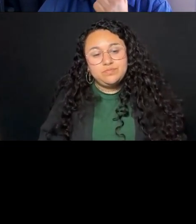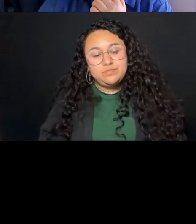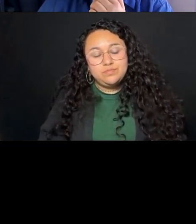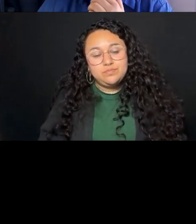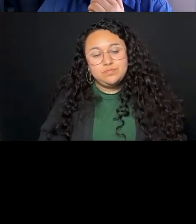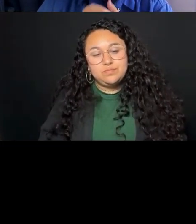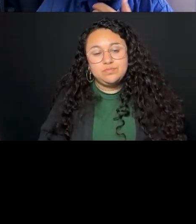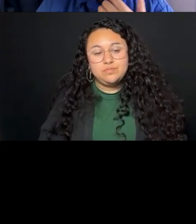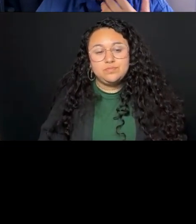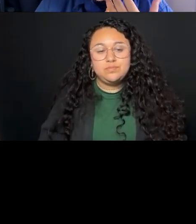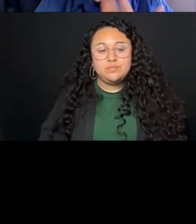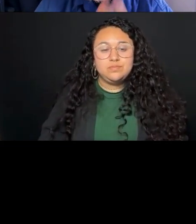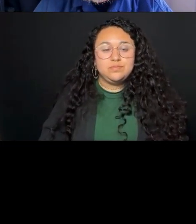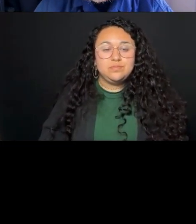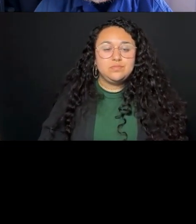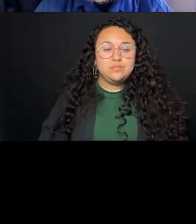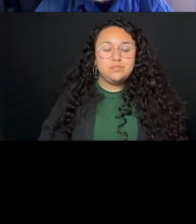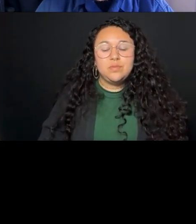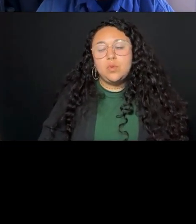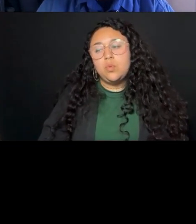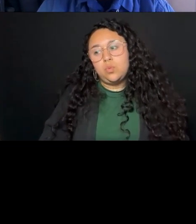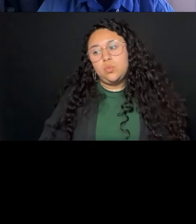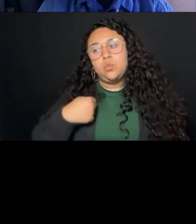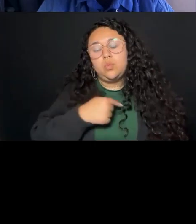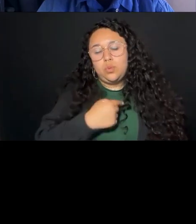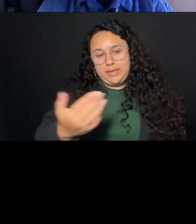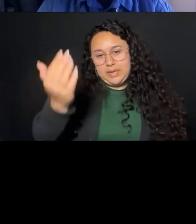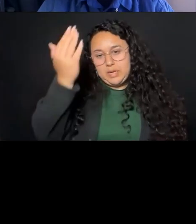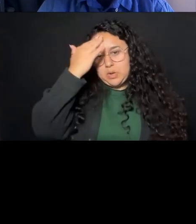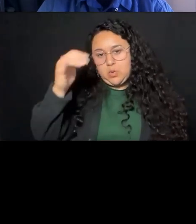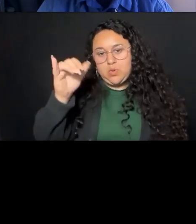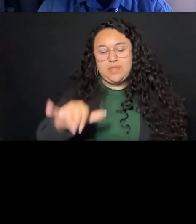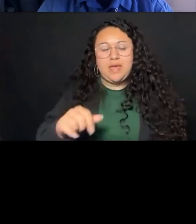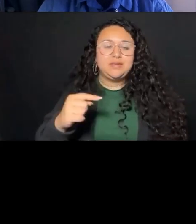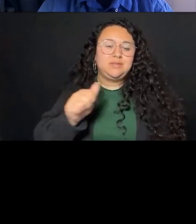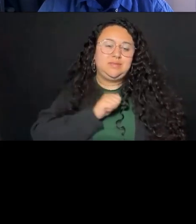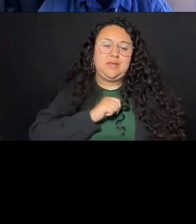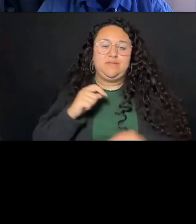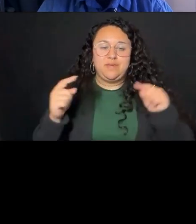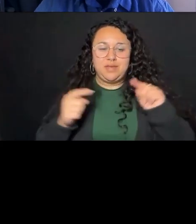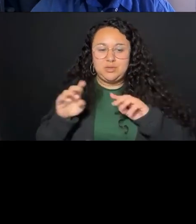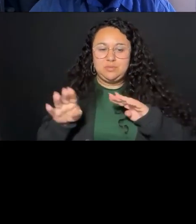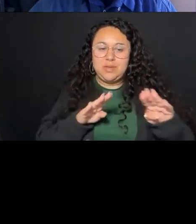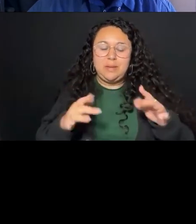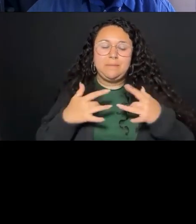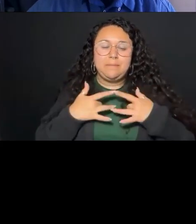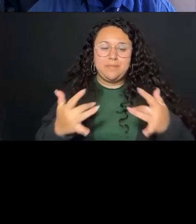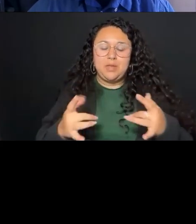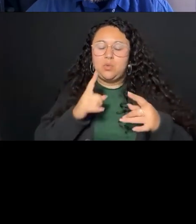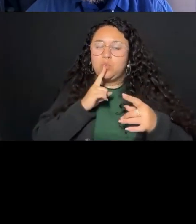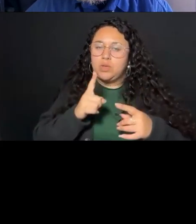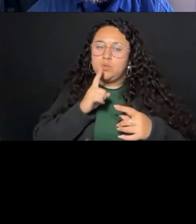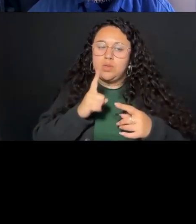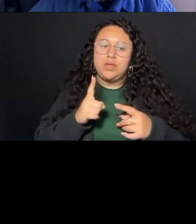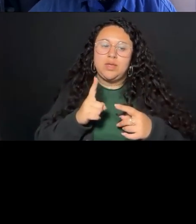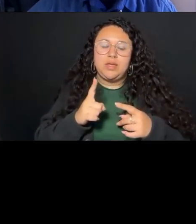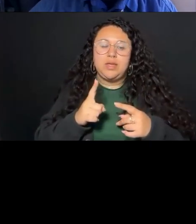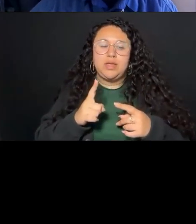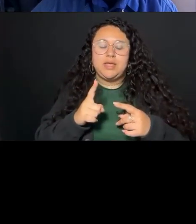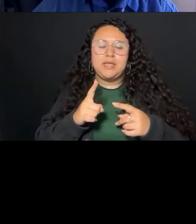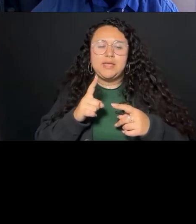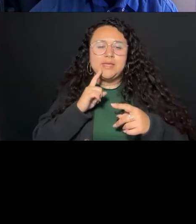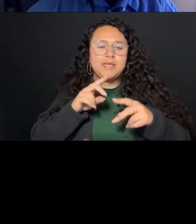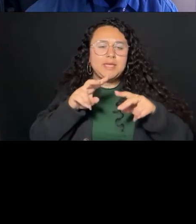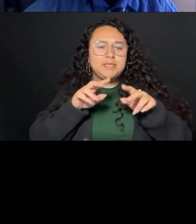We know that self-injuring behaviors are often really, really highly pathologized. People don't always call it a